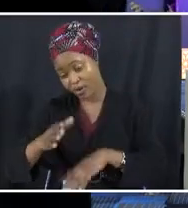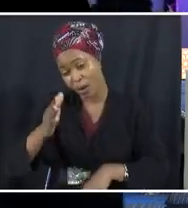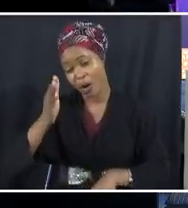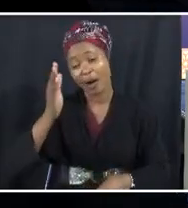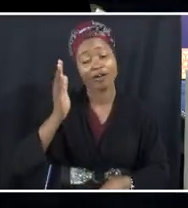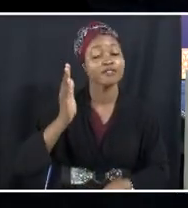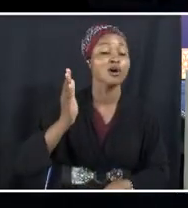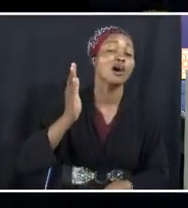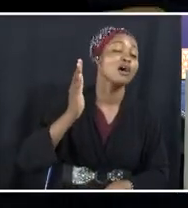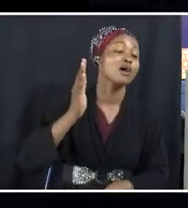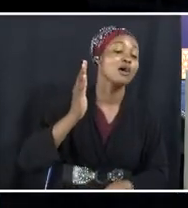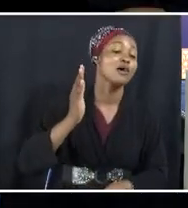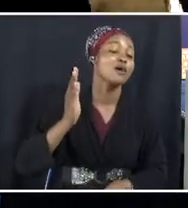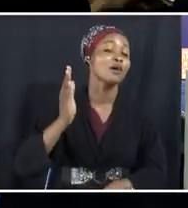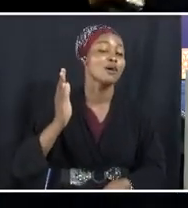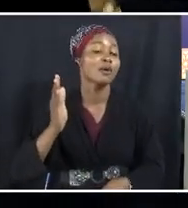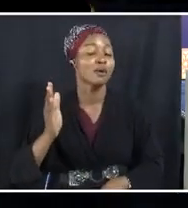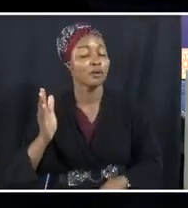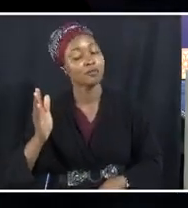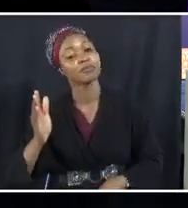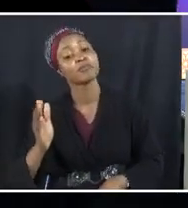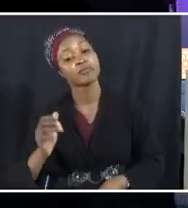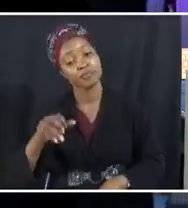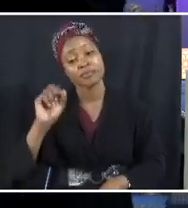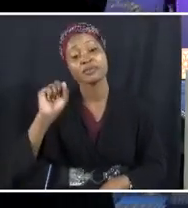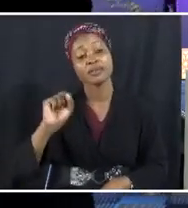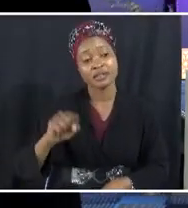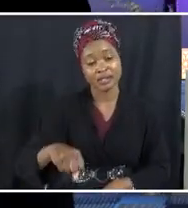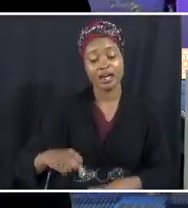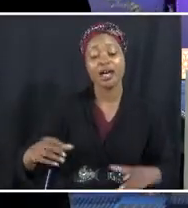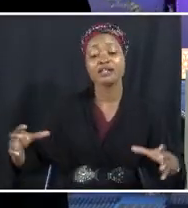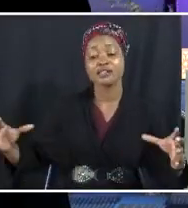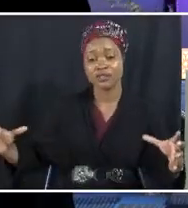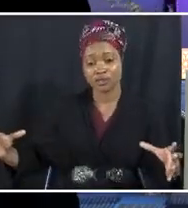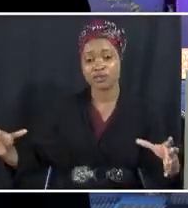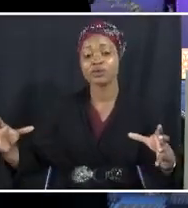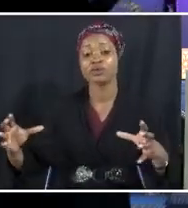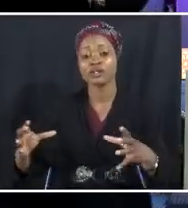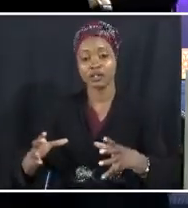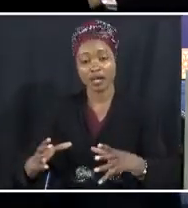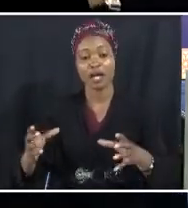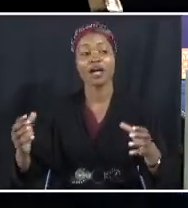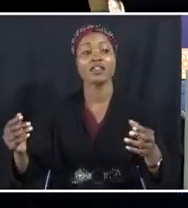throne of God. Yes, we'll gather, yes,